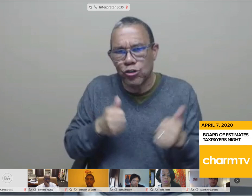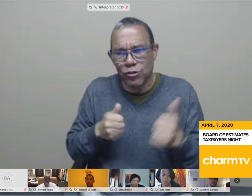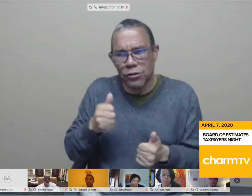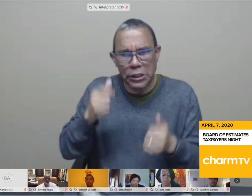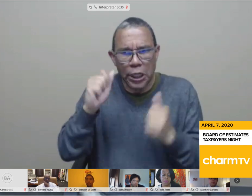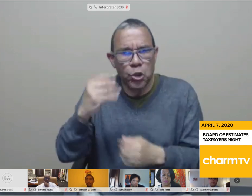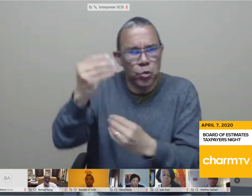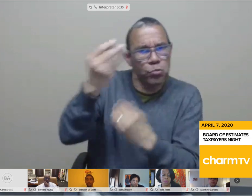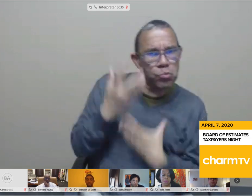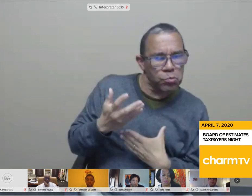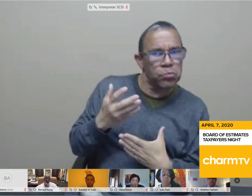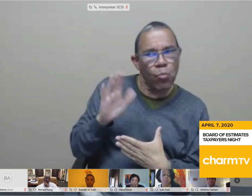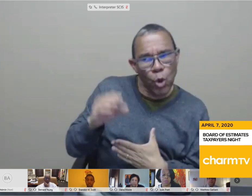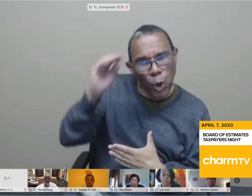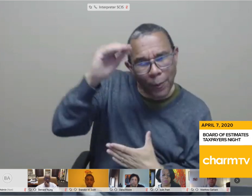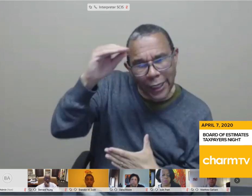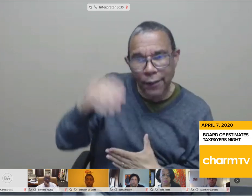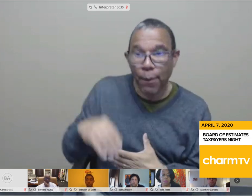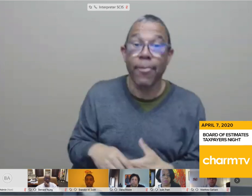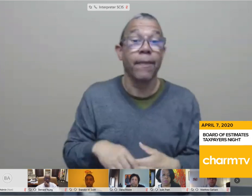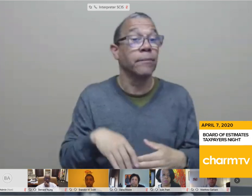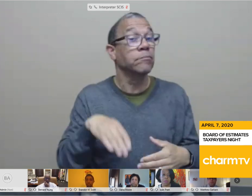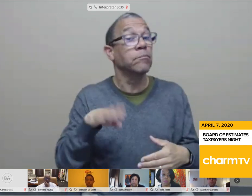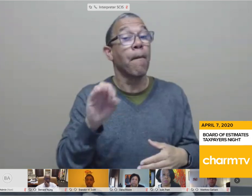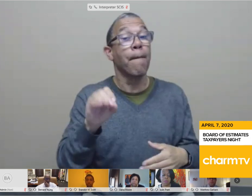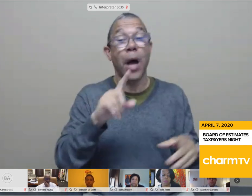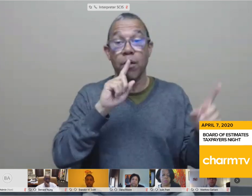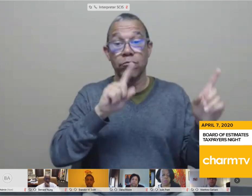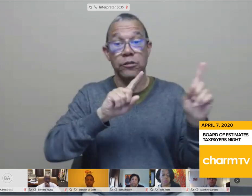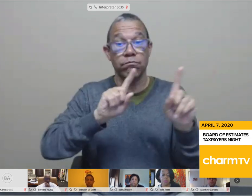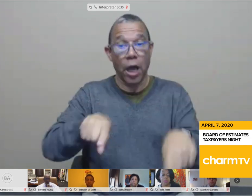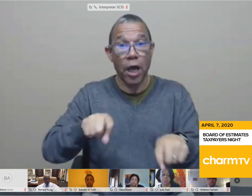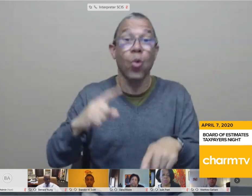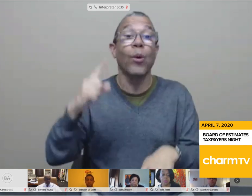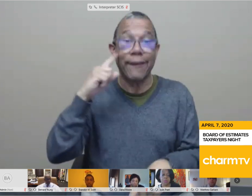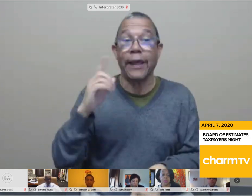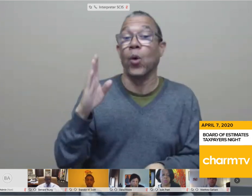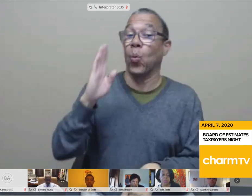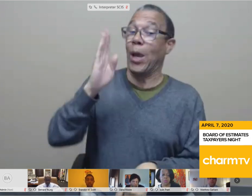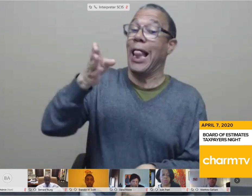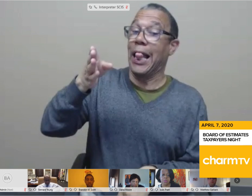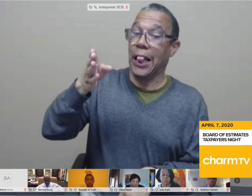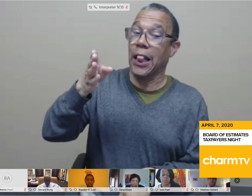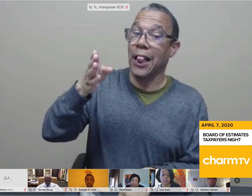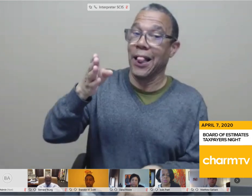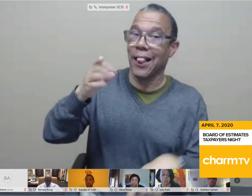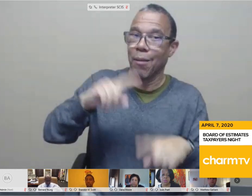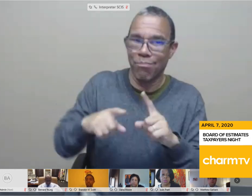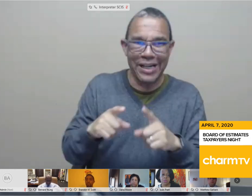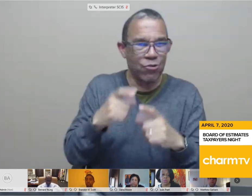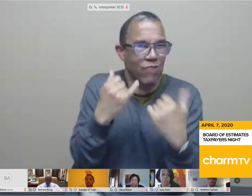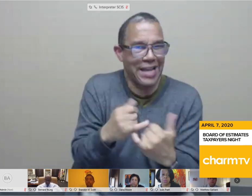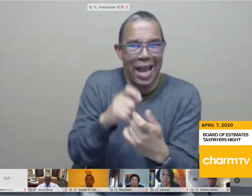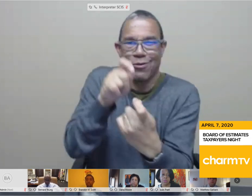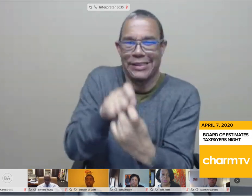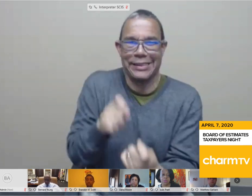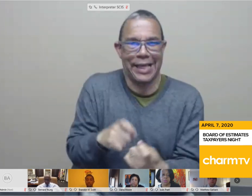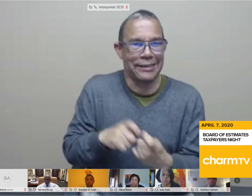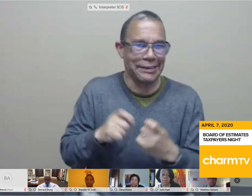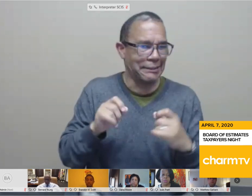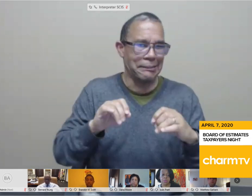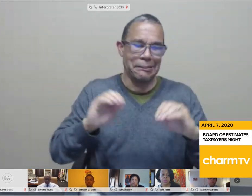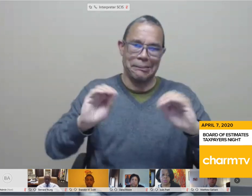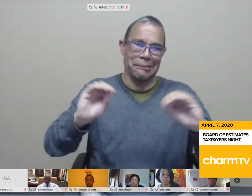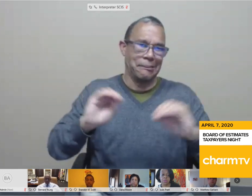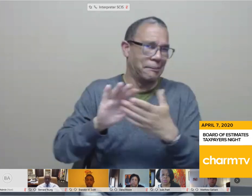us? Yeah, we do think it's coming, although the details are not very clear yet. So again,